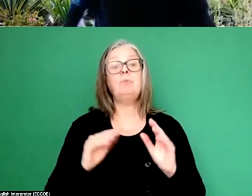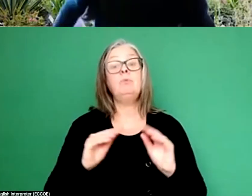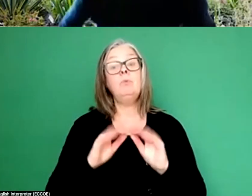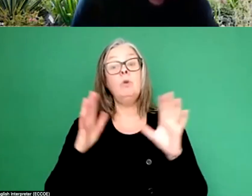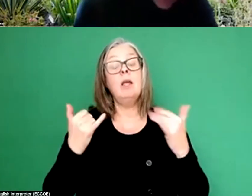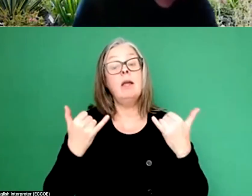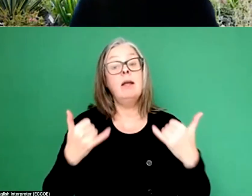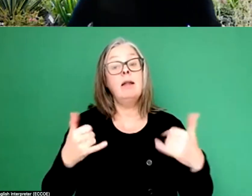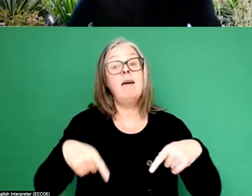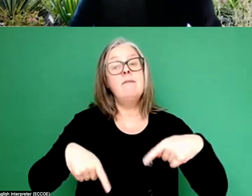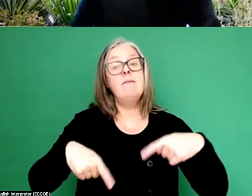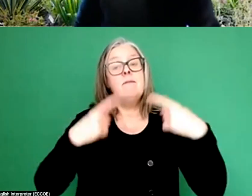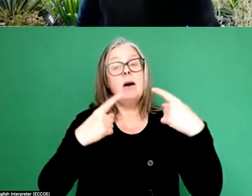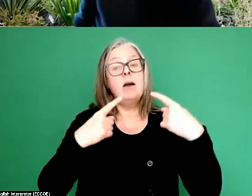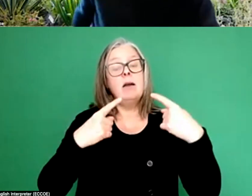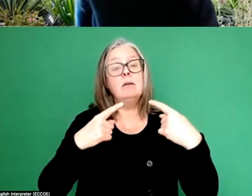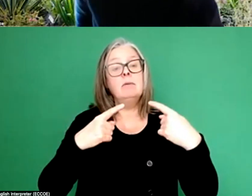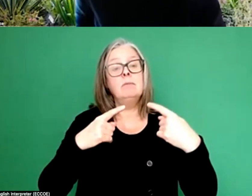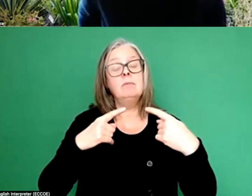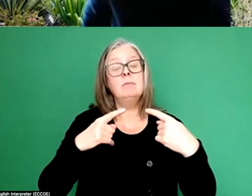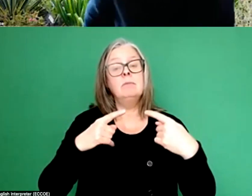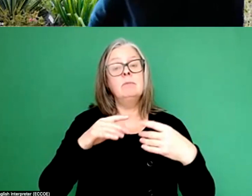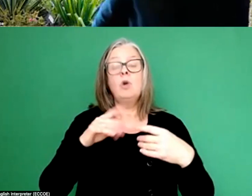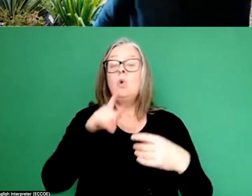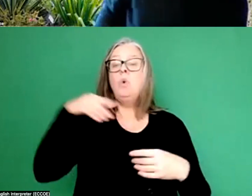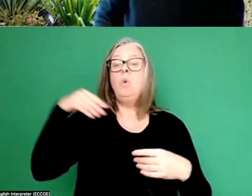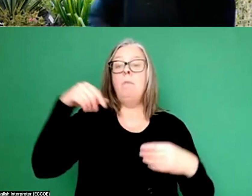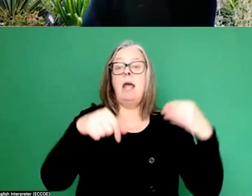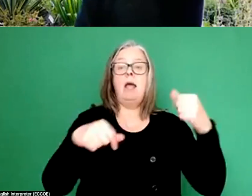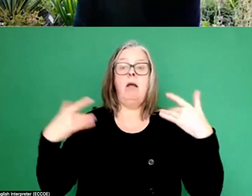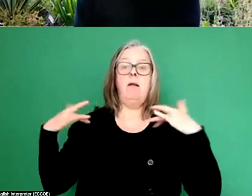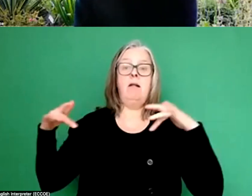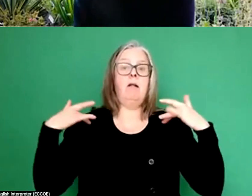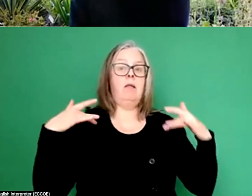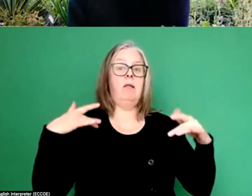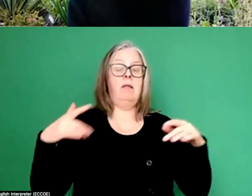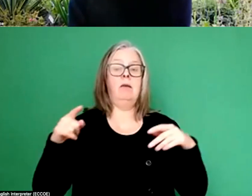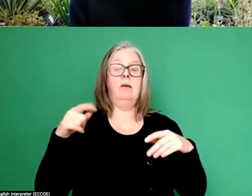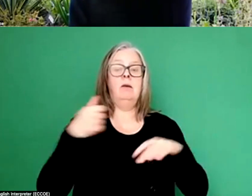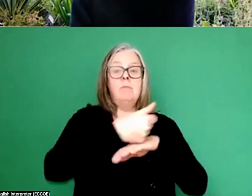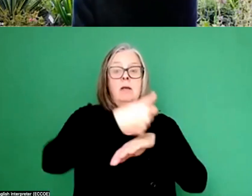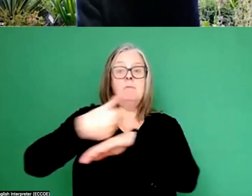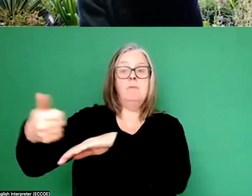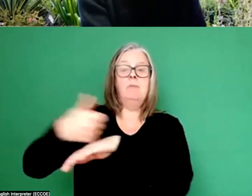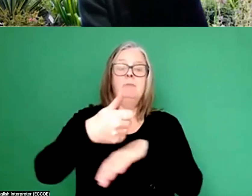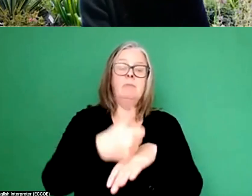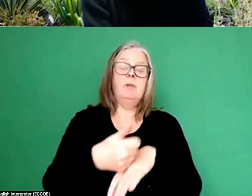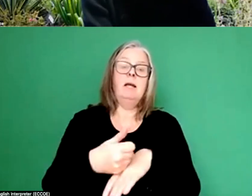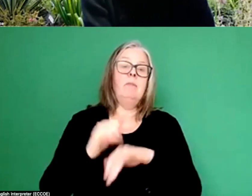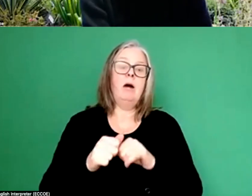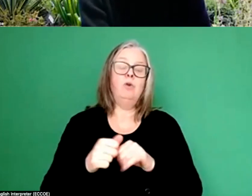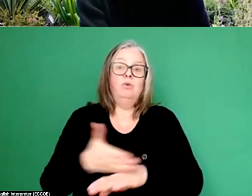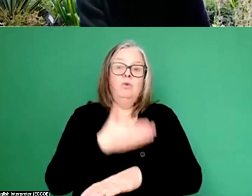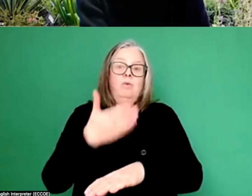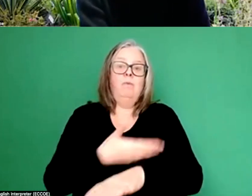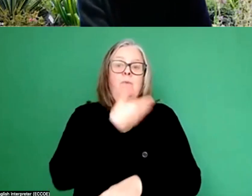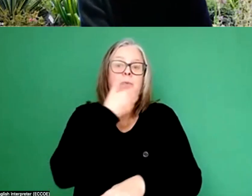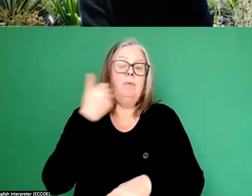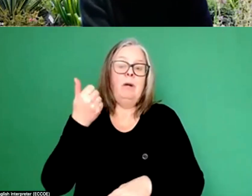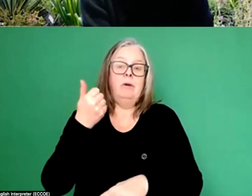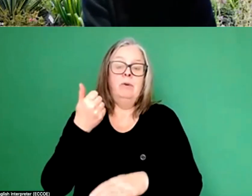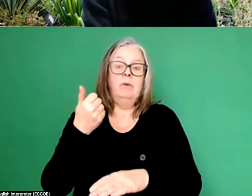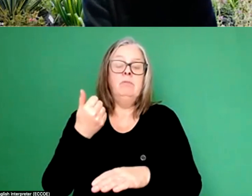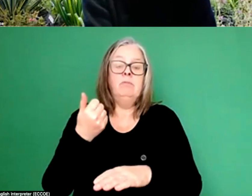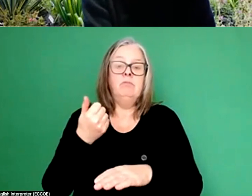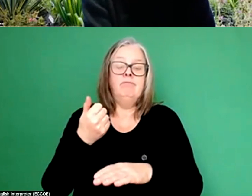about climate who pays and climate reparations and so on. And so I think you know the I